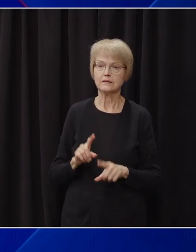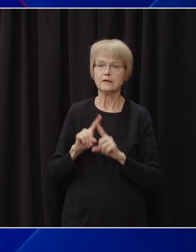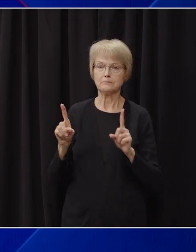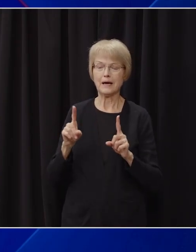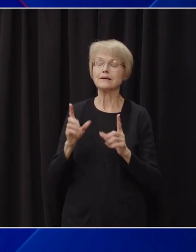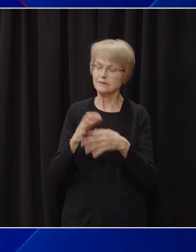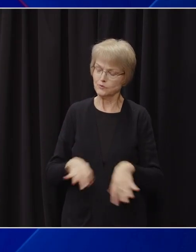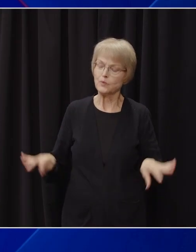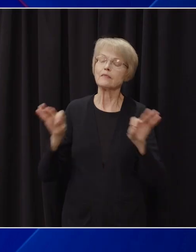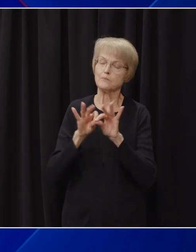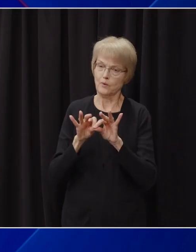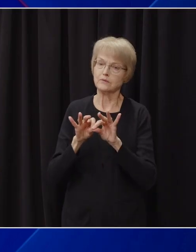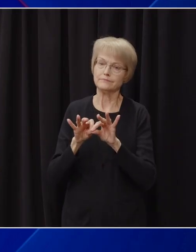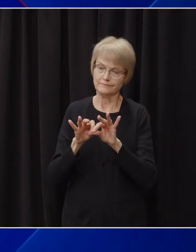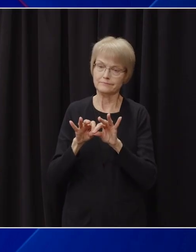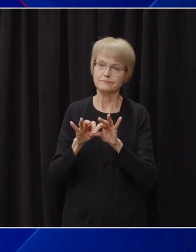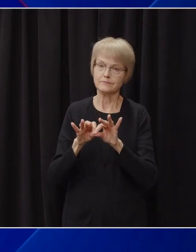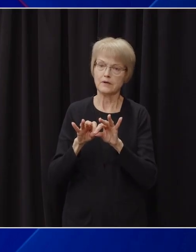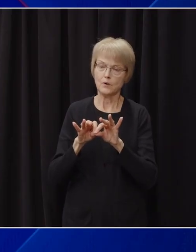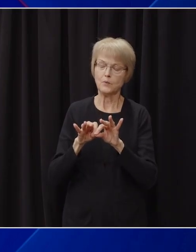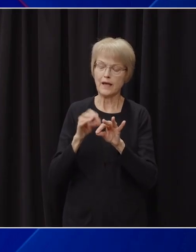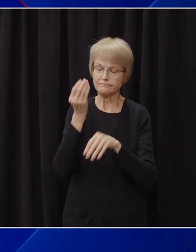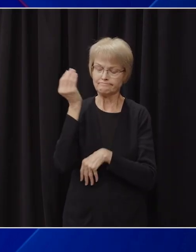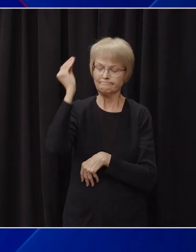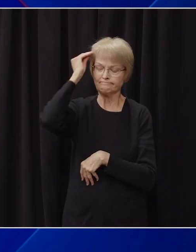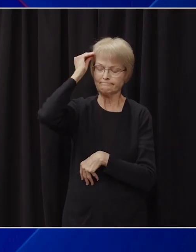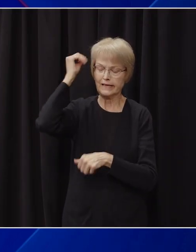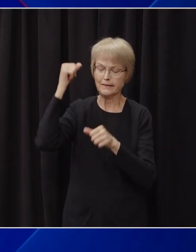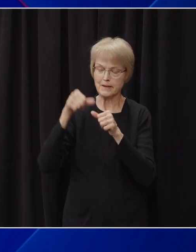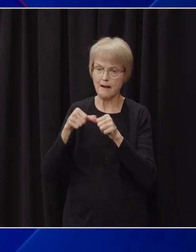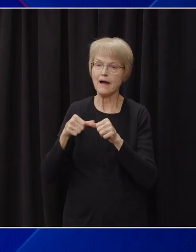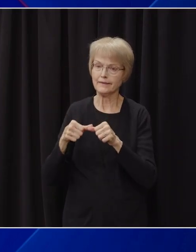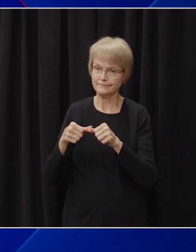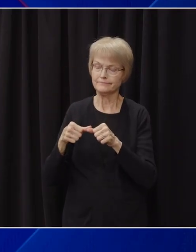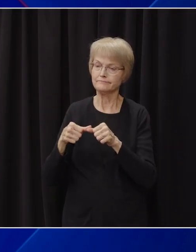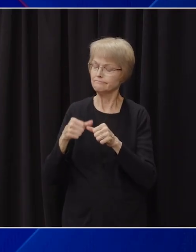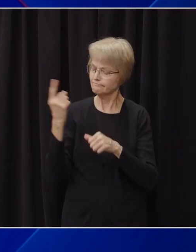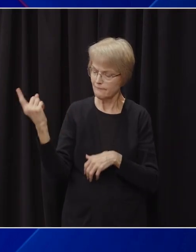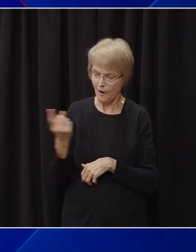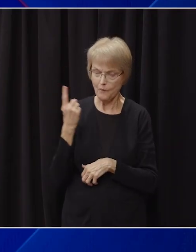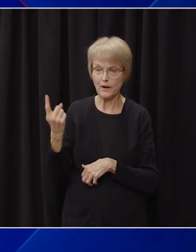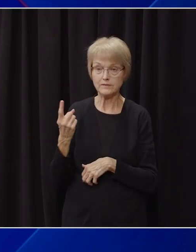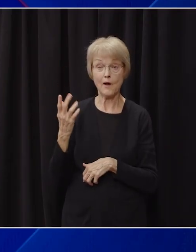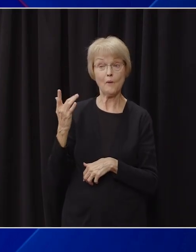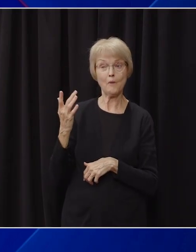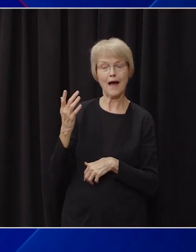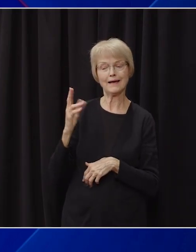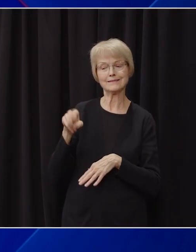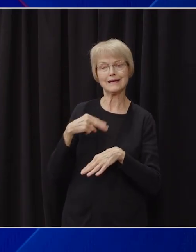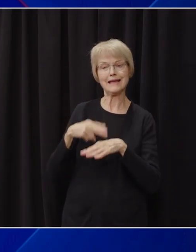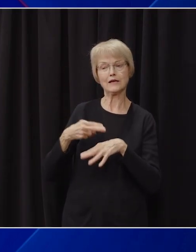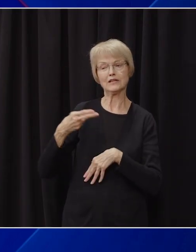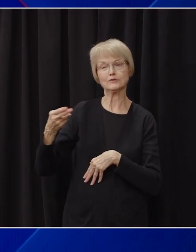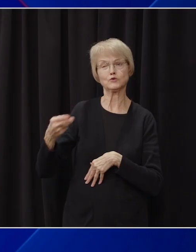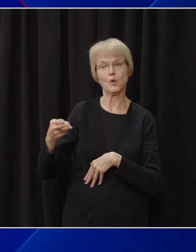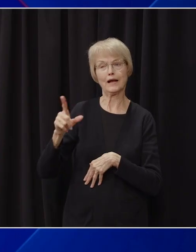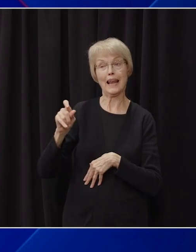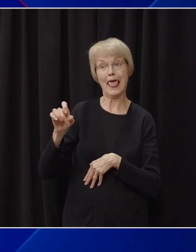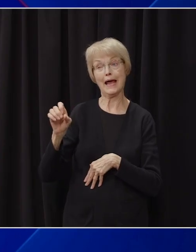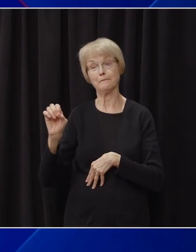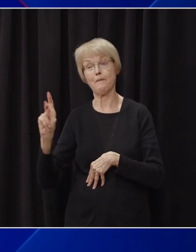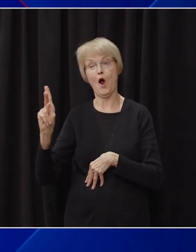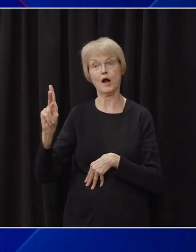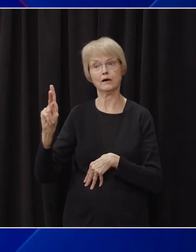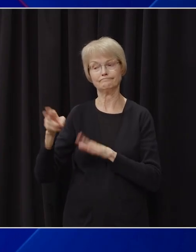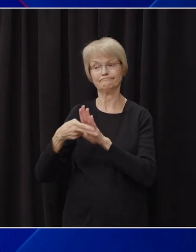really important for us to keep in mind always, especially because it's a National Historic Landmark Park. So even